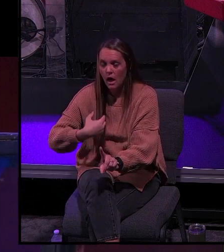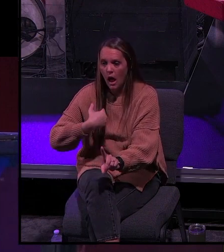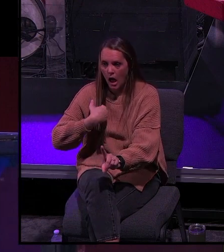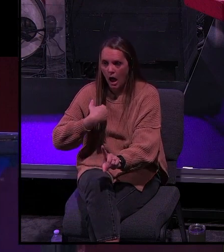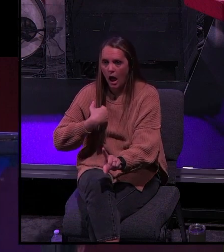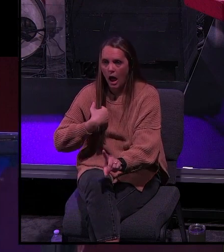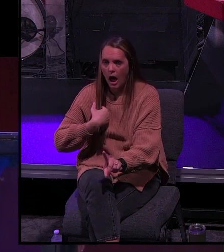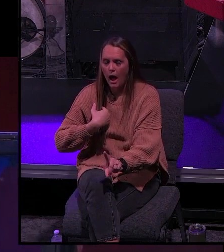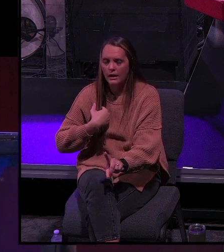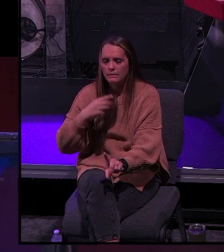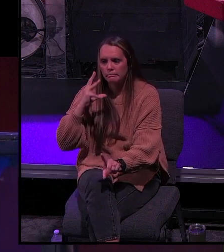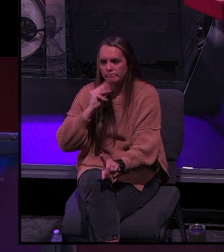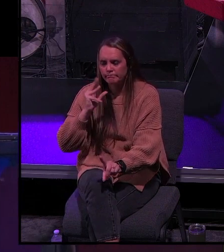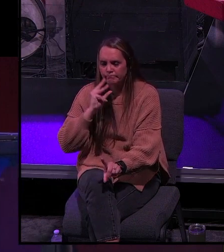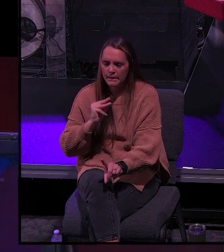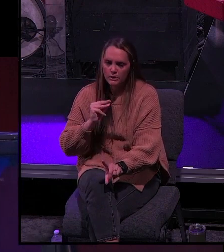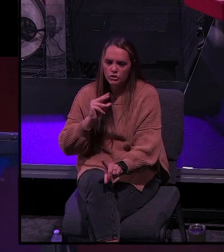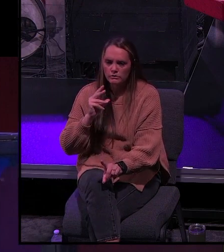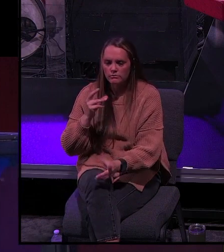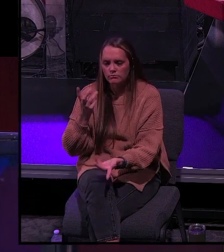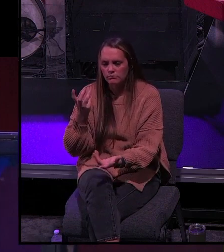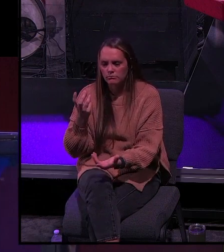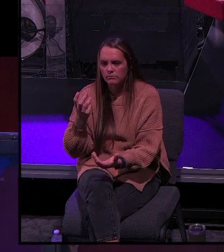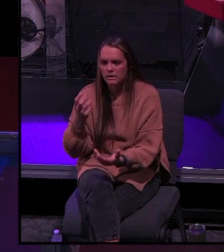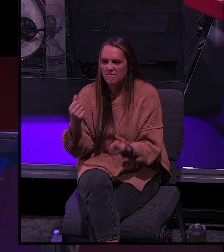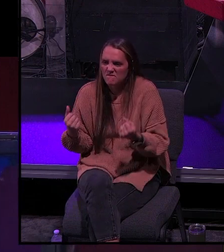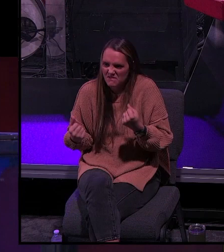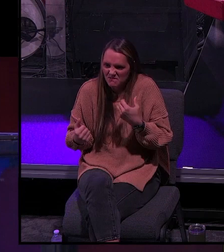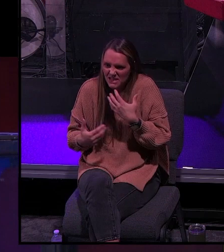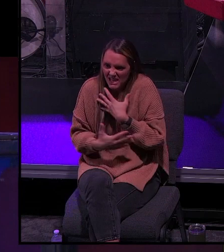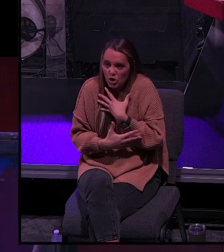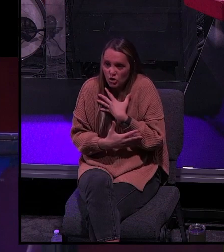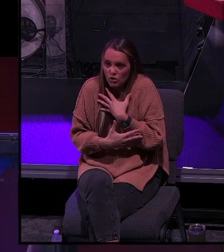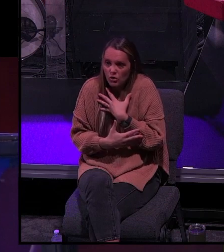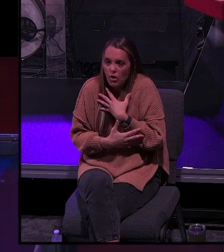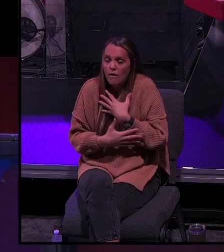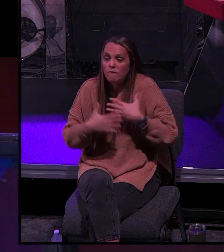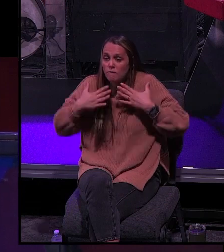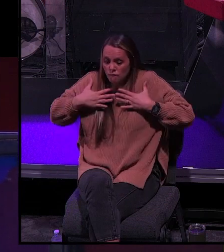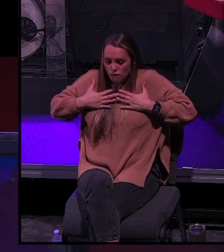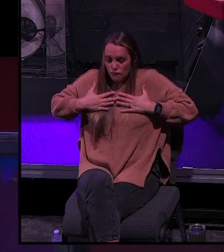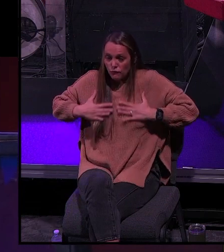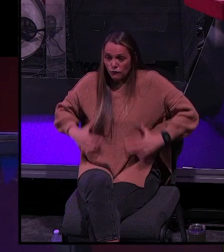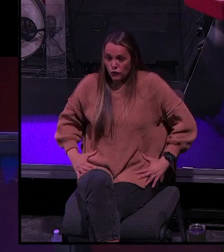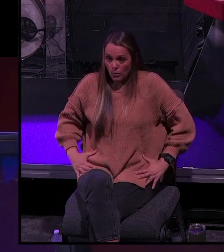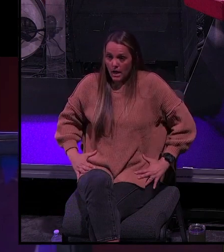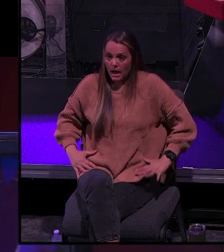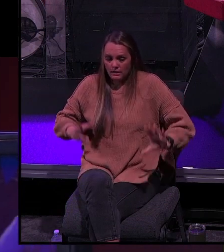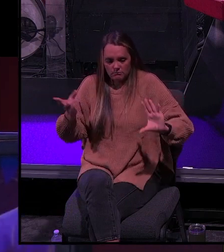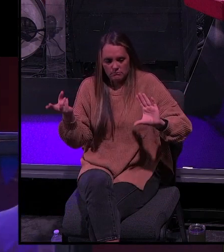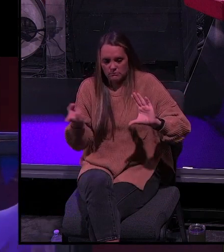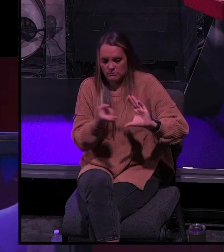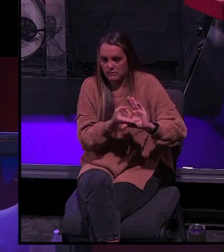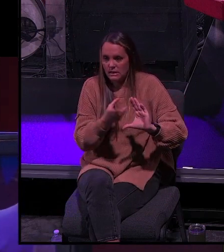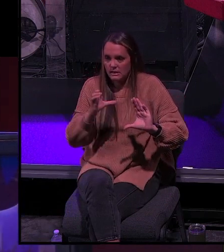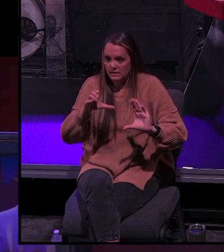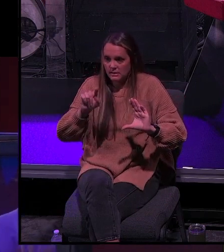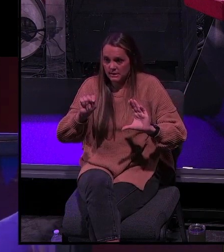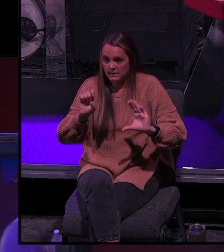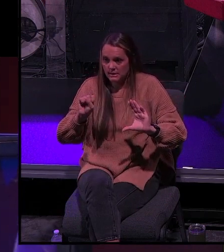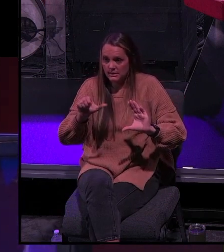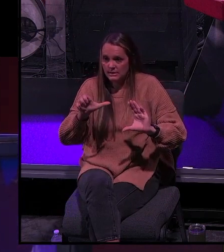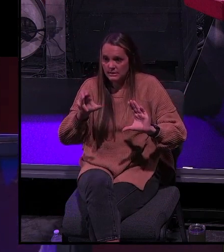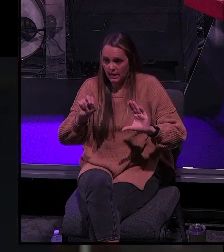with fear. I go through full body CT scans every 6 months to determine whether or not I'm still in